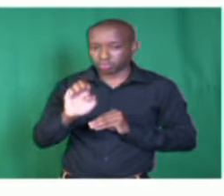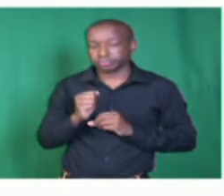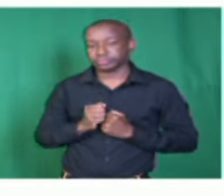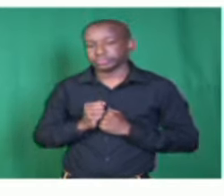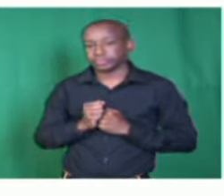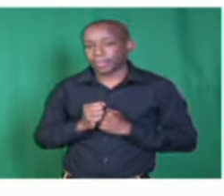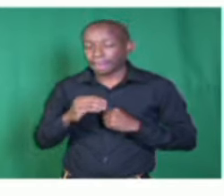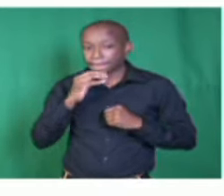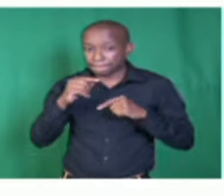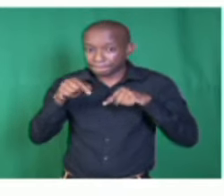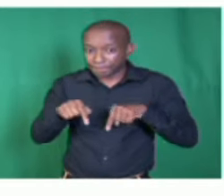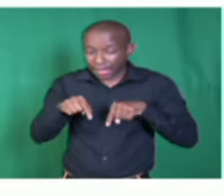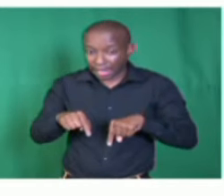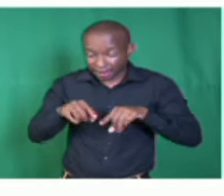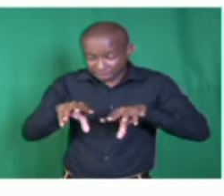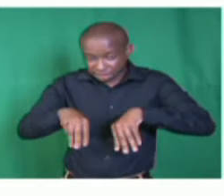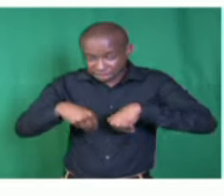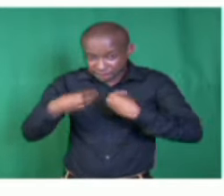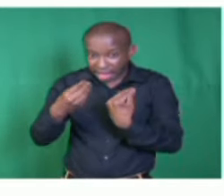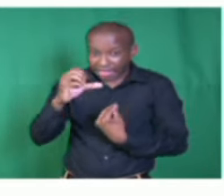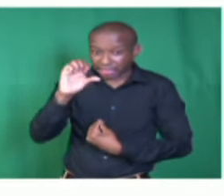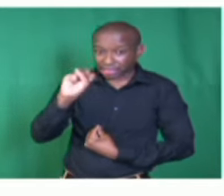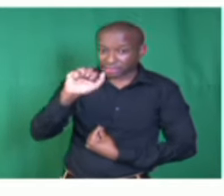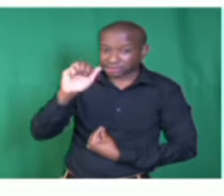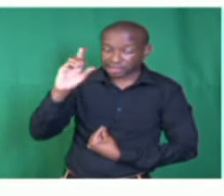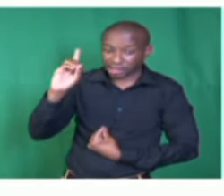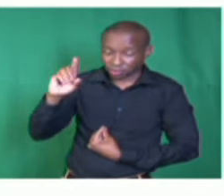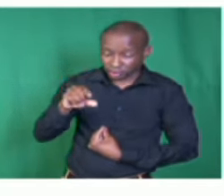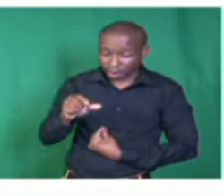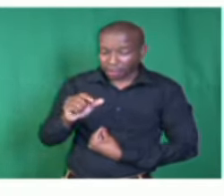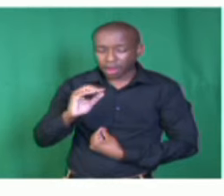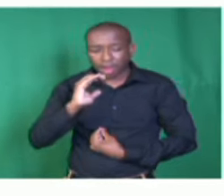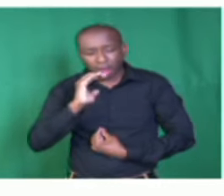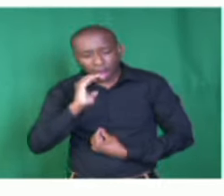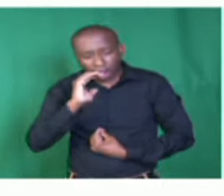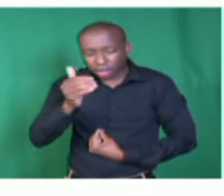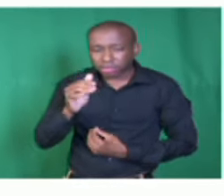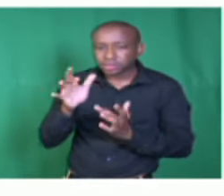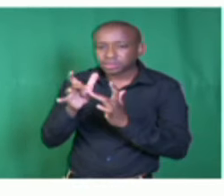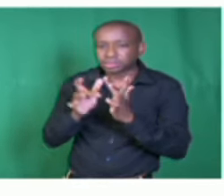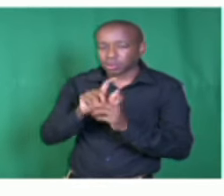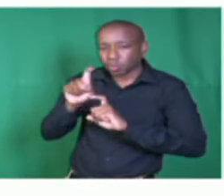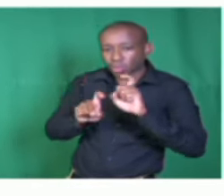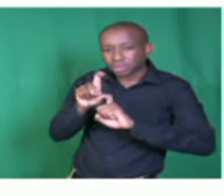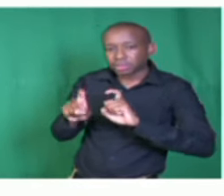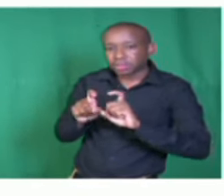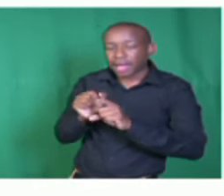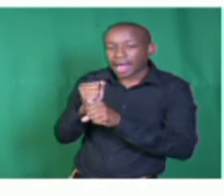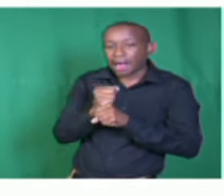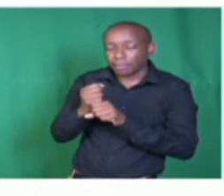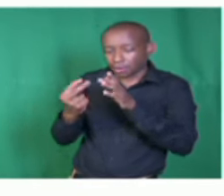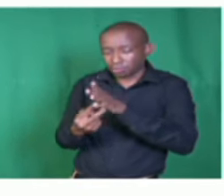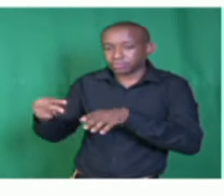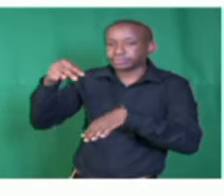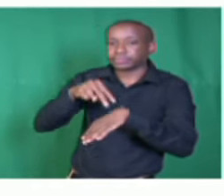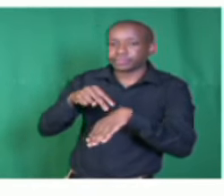Yes, here we find the Sadducees asking Jesus a question about the resurrection.